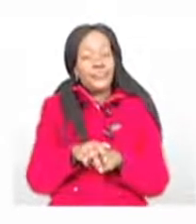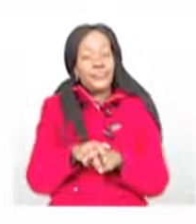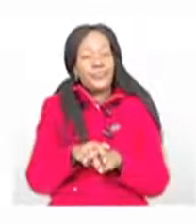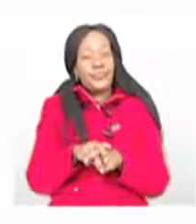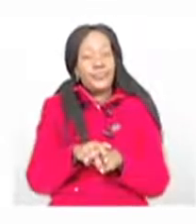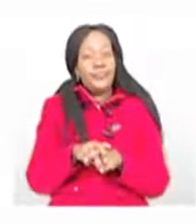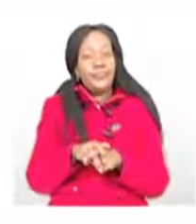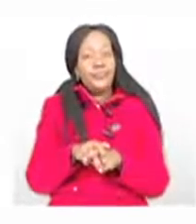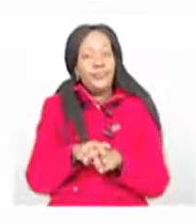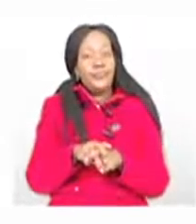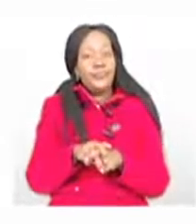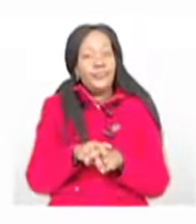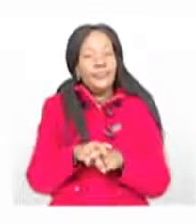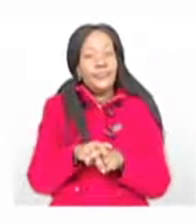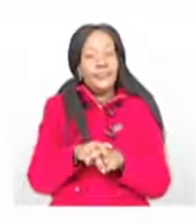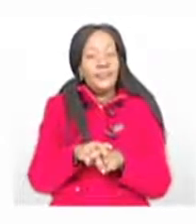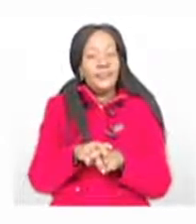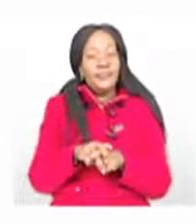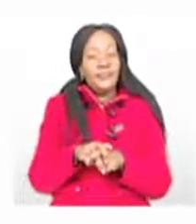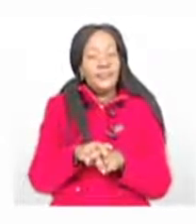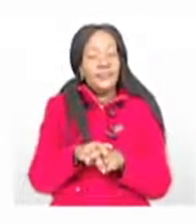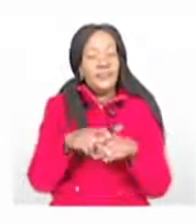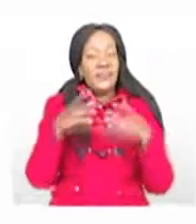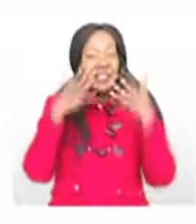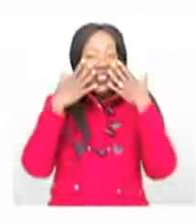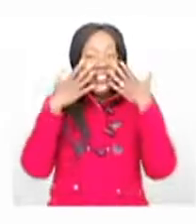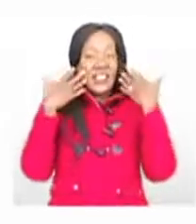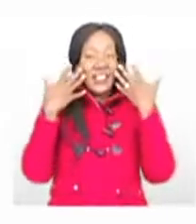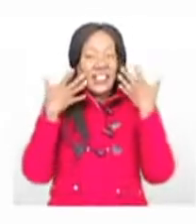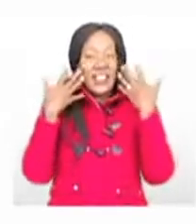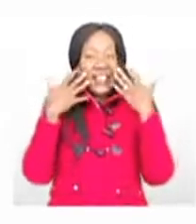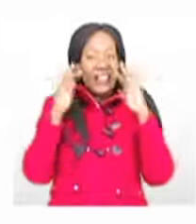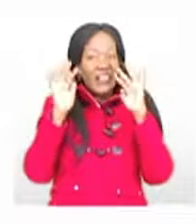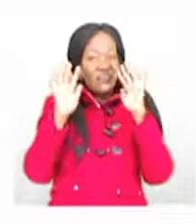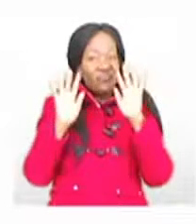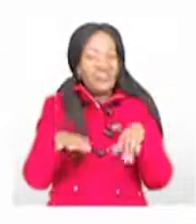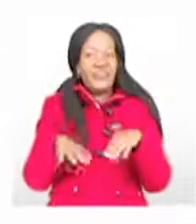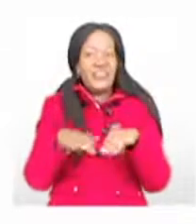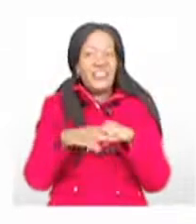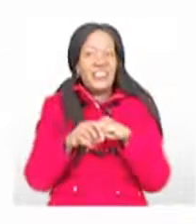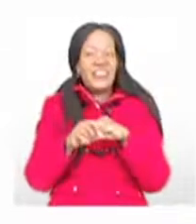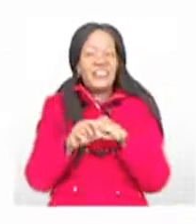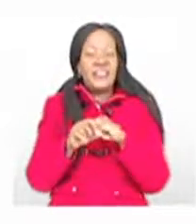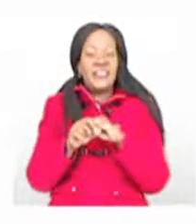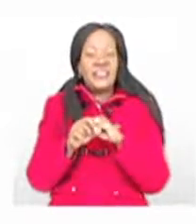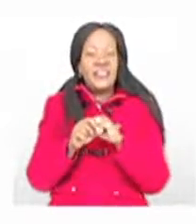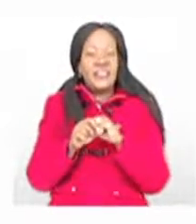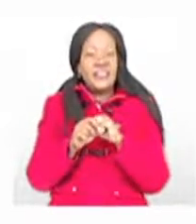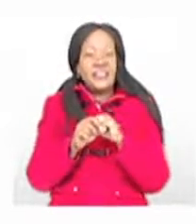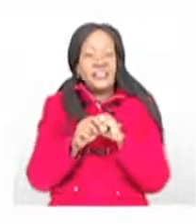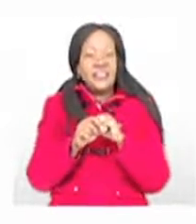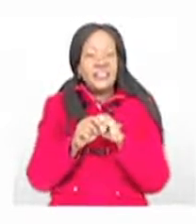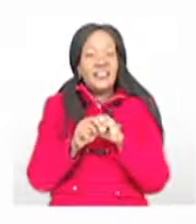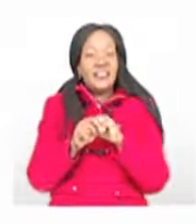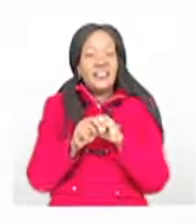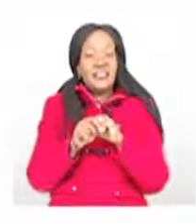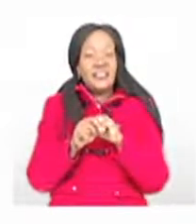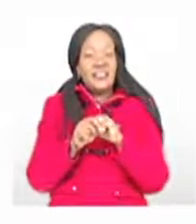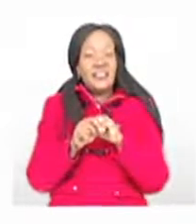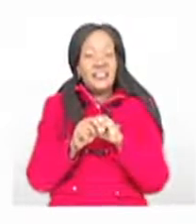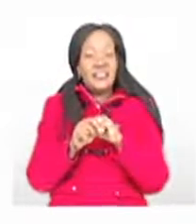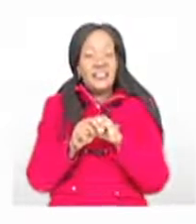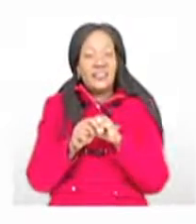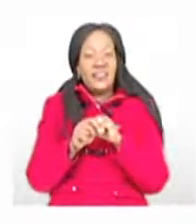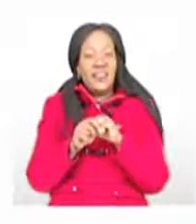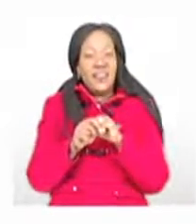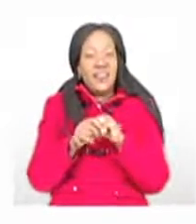You may leave out the cat because we have not been instructed to color the cat. Once